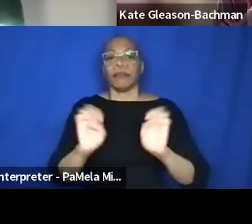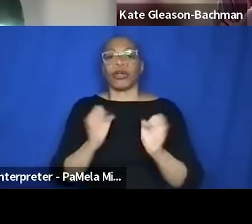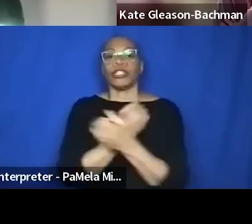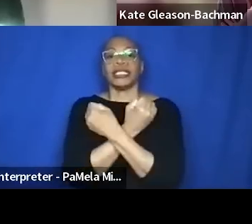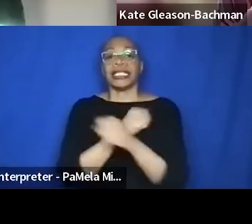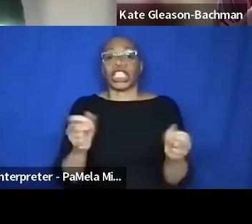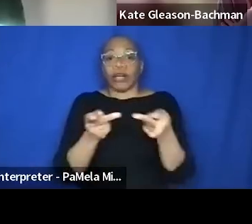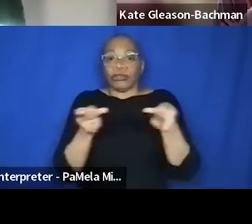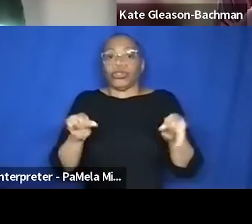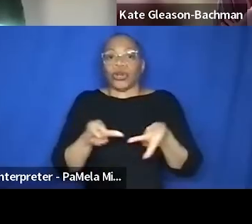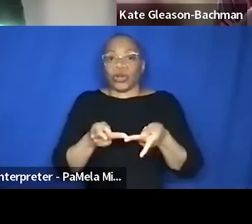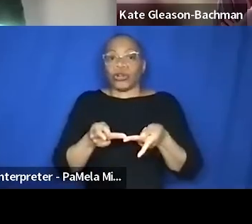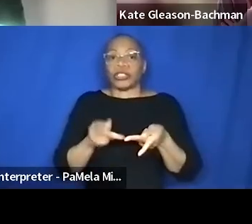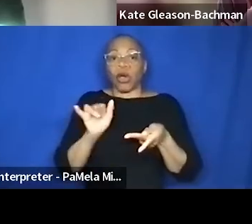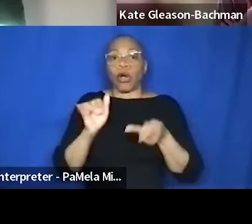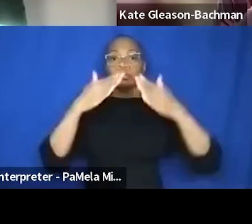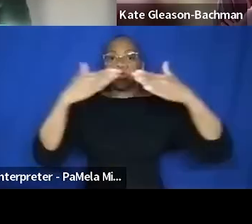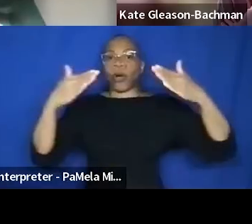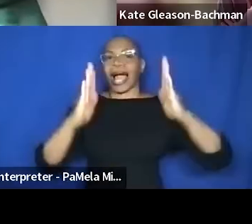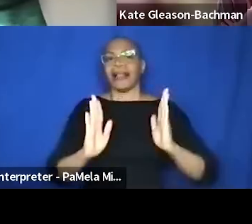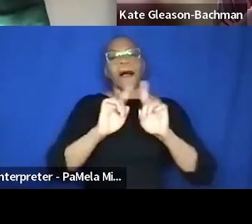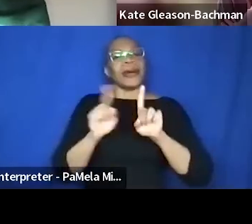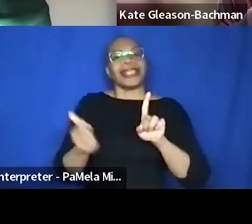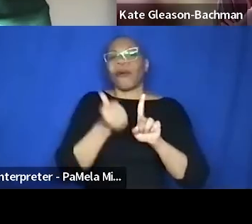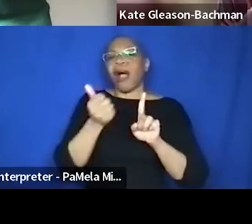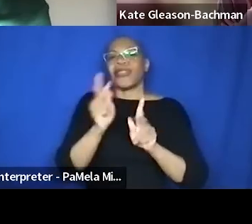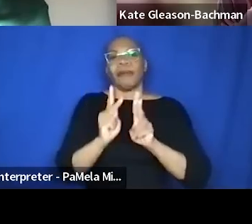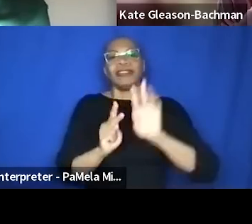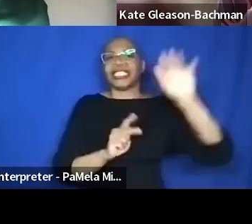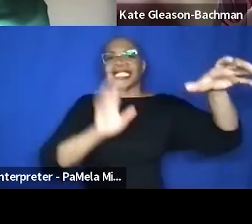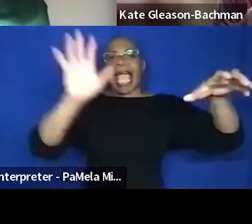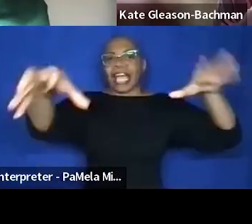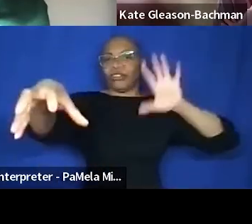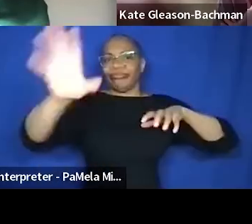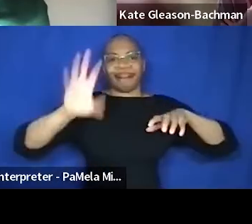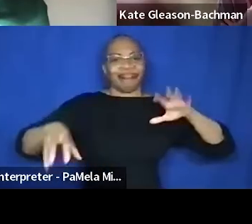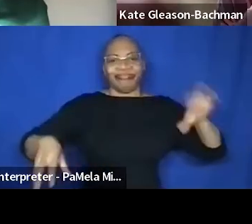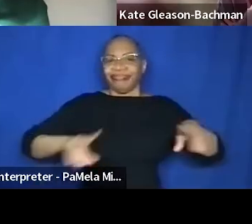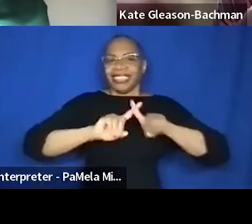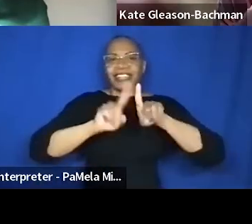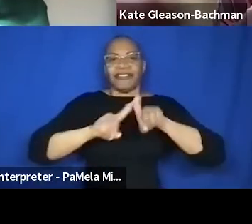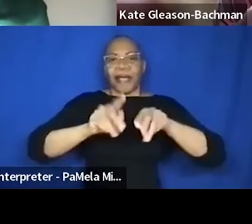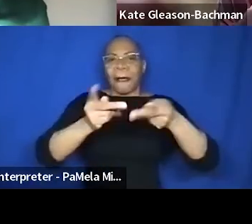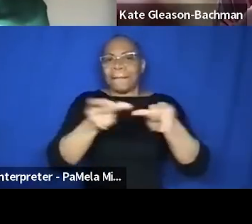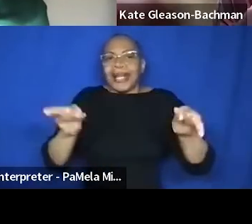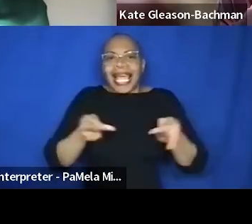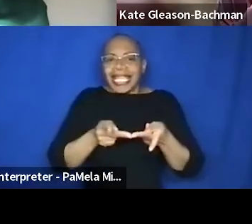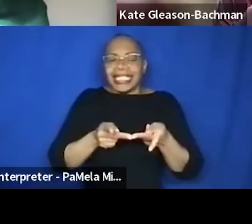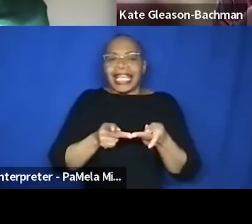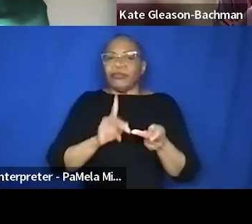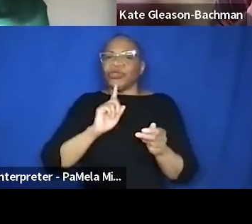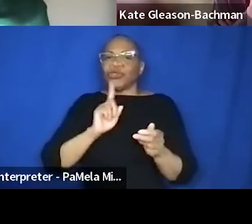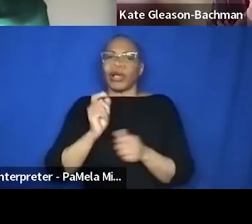and housing, but there are some folks that just scattered and ended up in the farther reaches